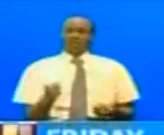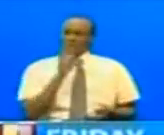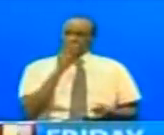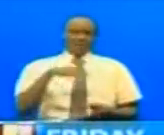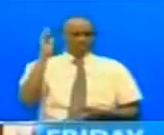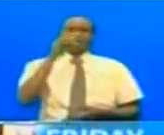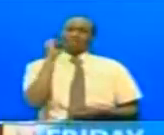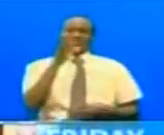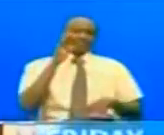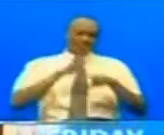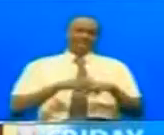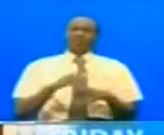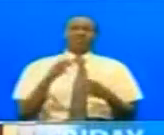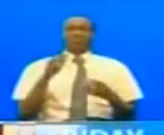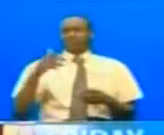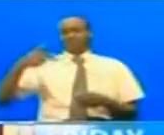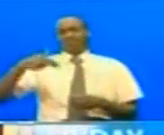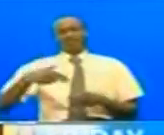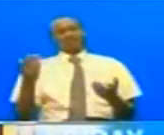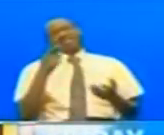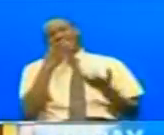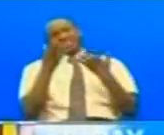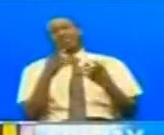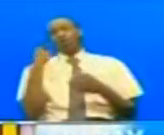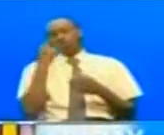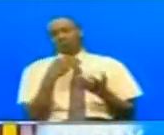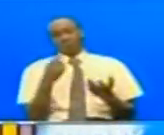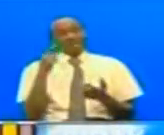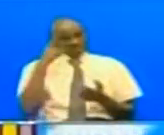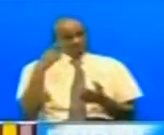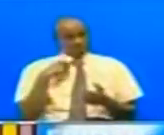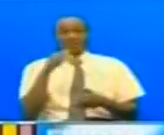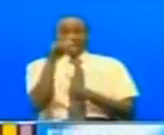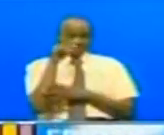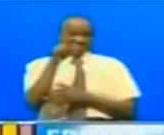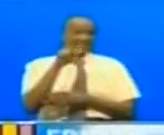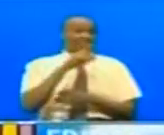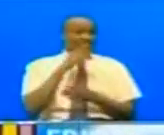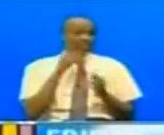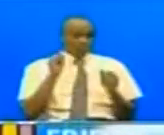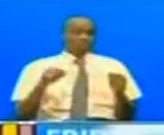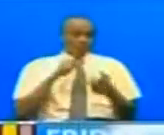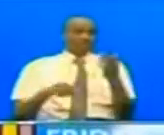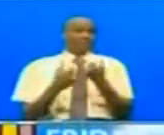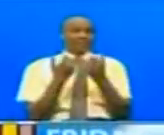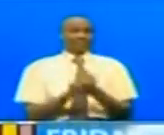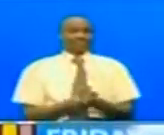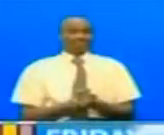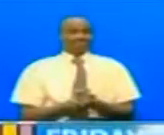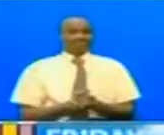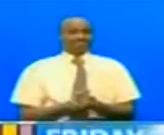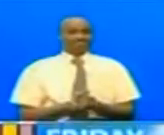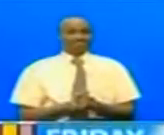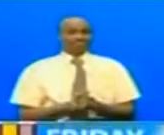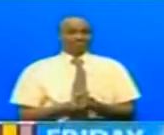more costly than mm-hmm. petrol? So mm-hmm. those answers will be... You see, I will be seeking to know why, what happened, mm-hmm. yes. All right. Yeah. Okay,